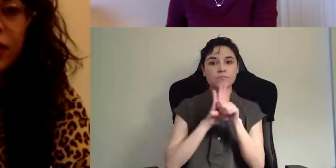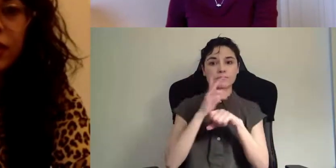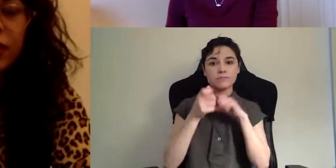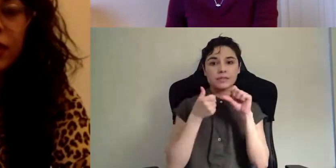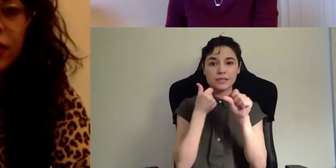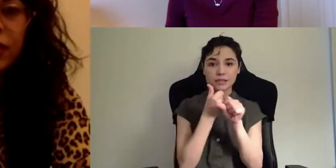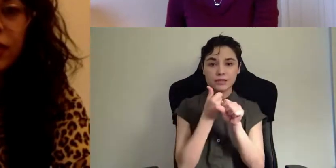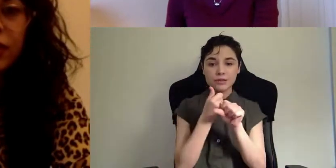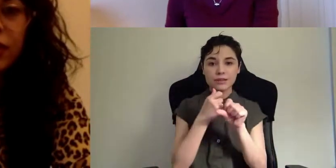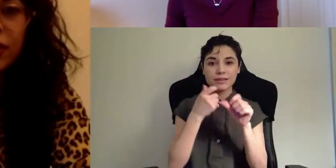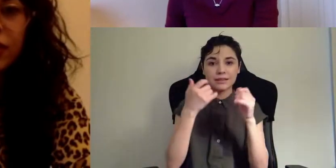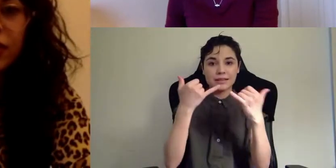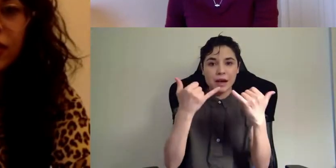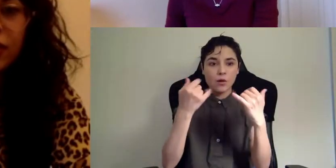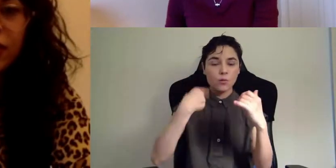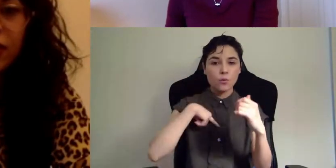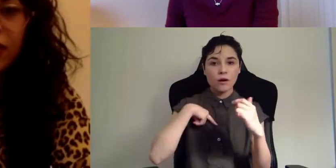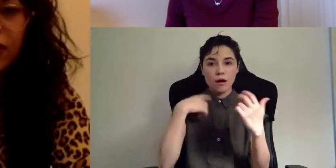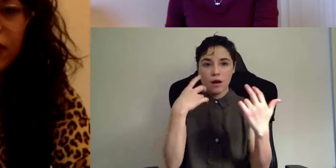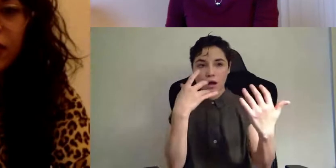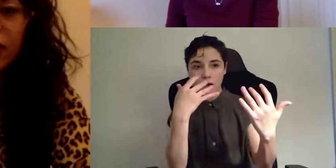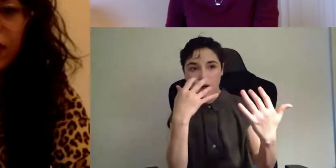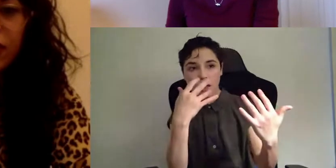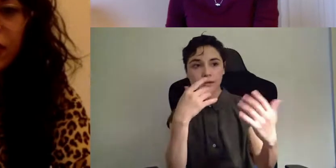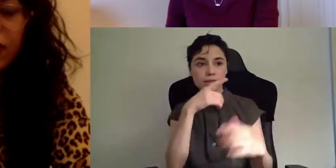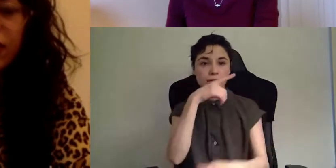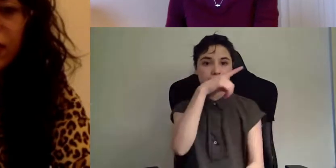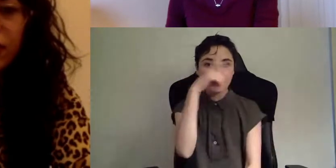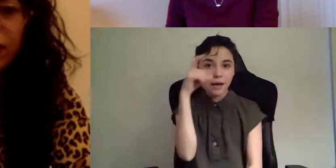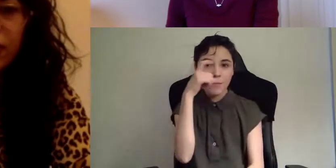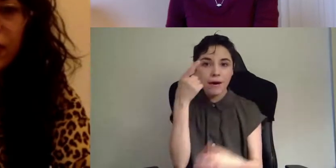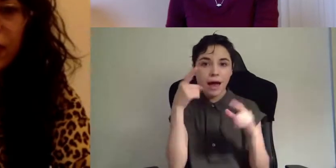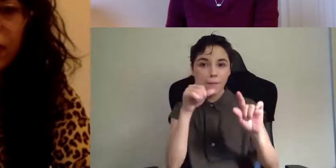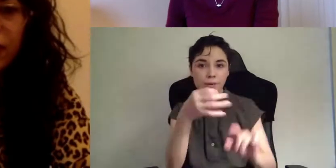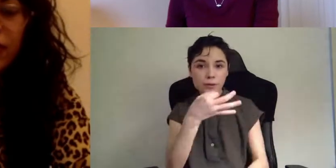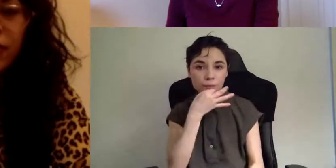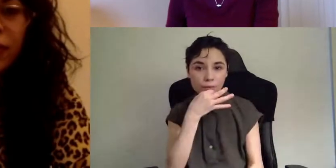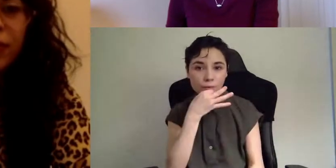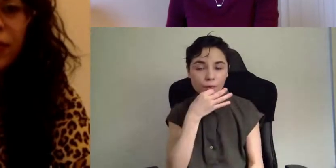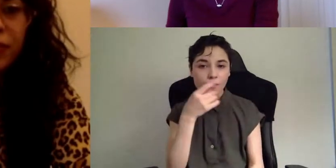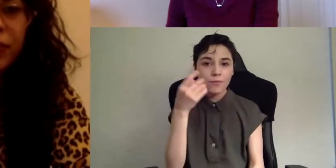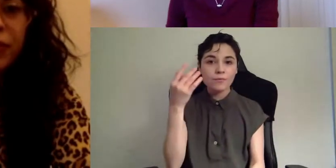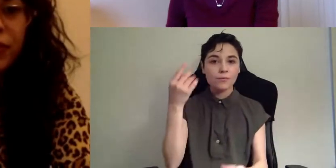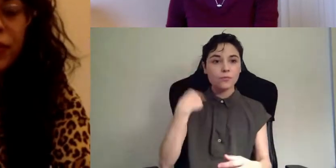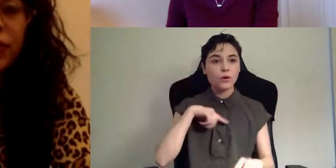all, says that we'll get more sunlight soon, but goodness, it's not happening yet.